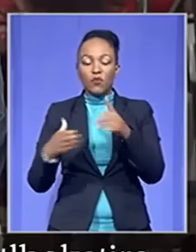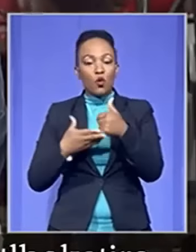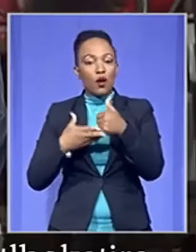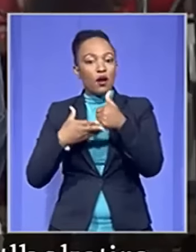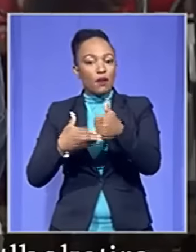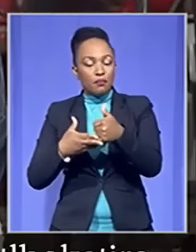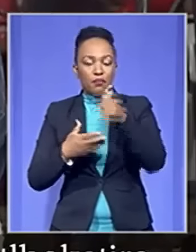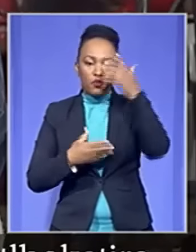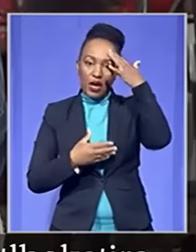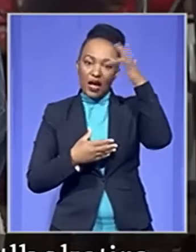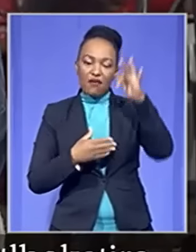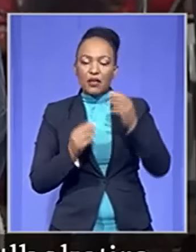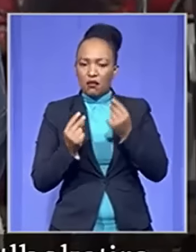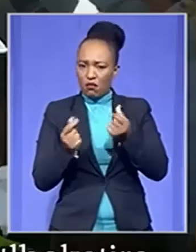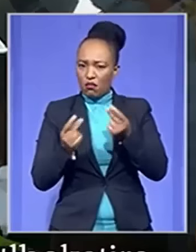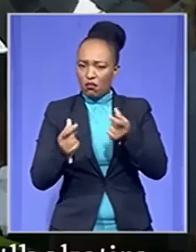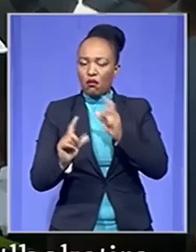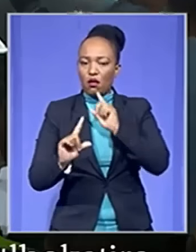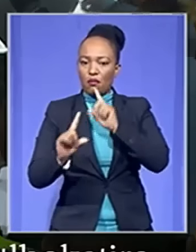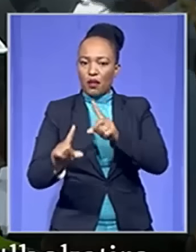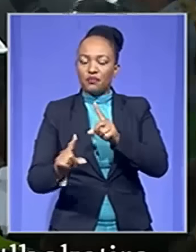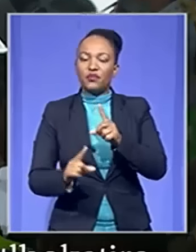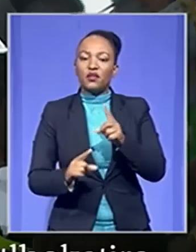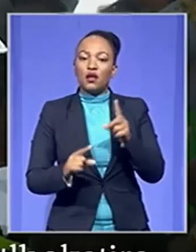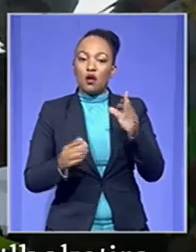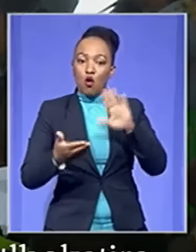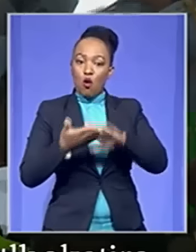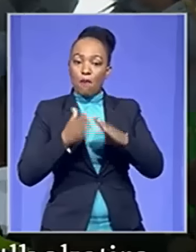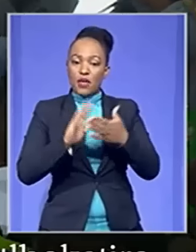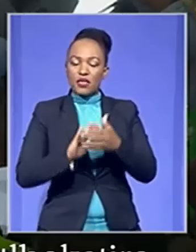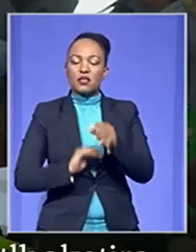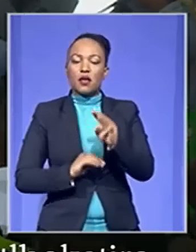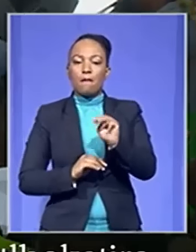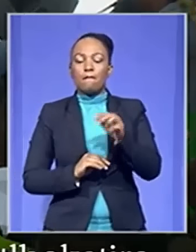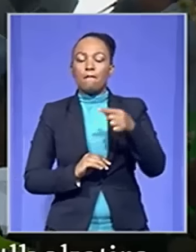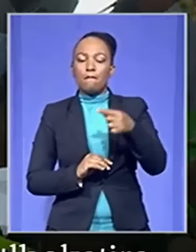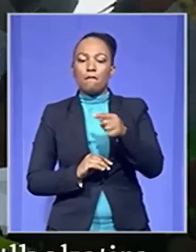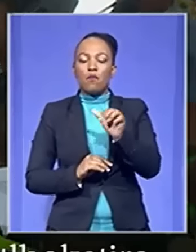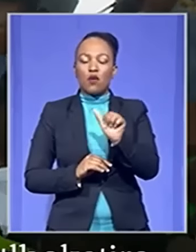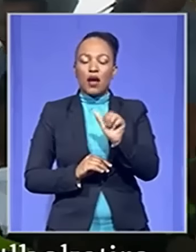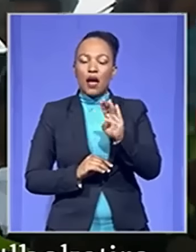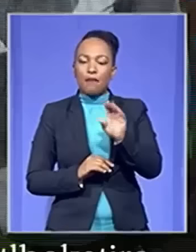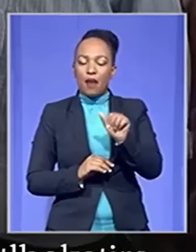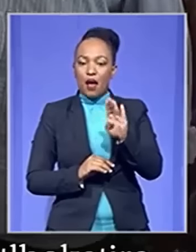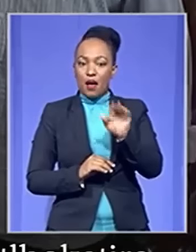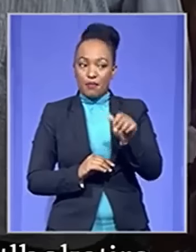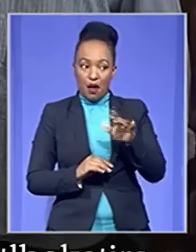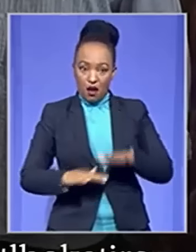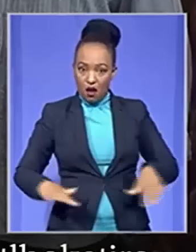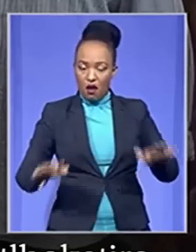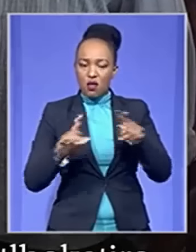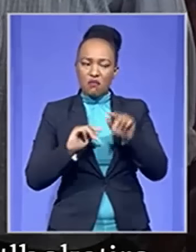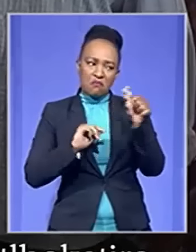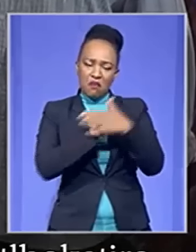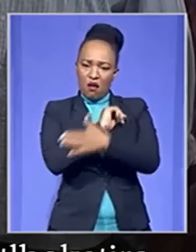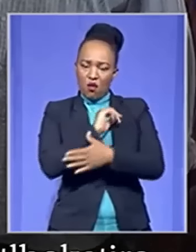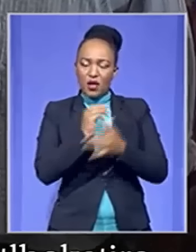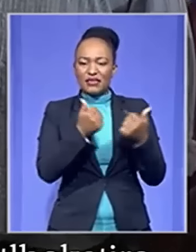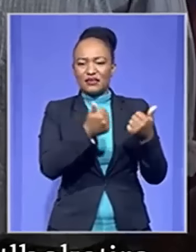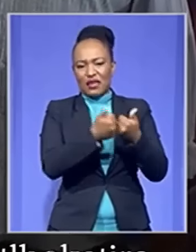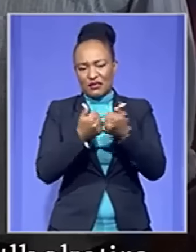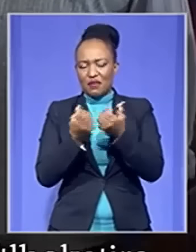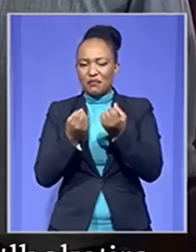ka bonako. Baagi ba Mgaba ba fela jaaka ba bangwe go ralala naga ba lebane le dikgwetlho tse dintsi thata di